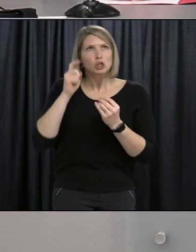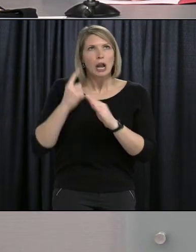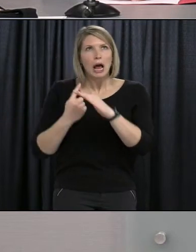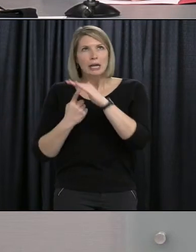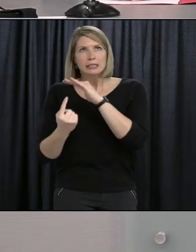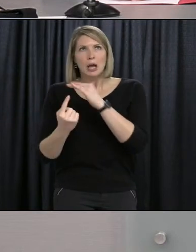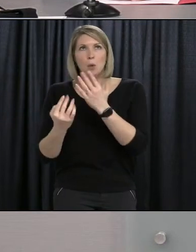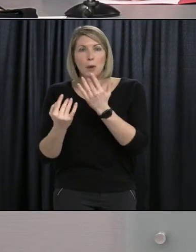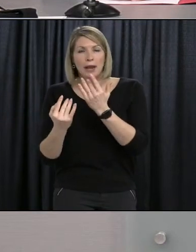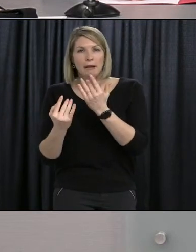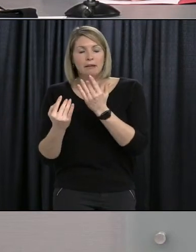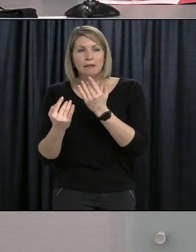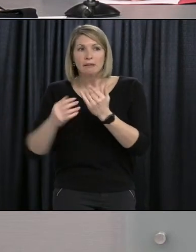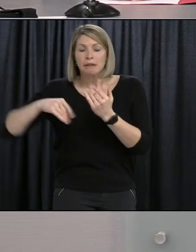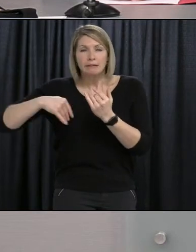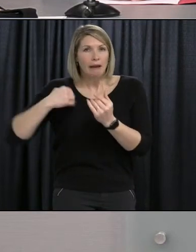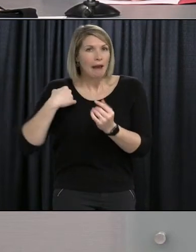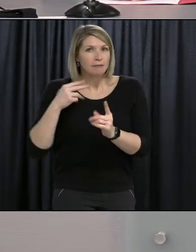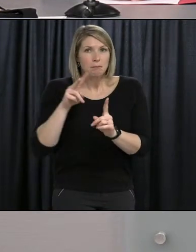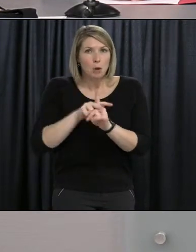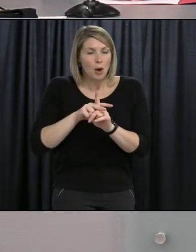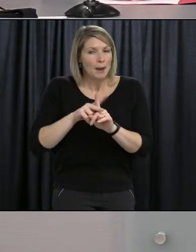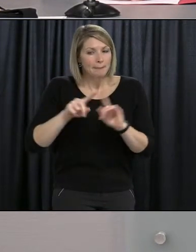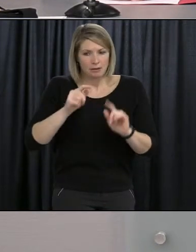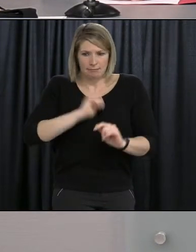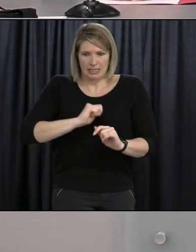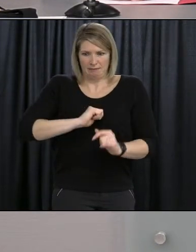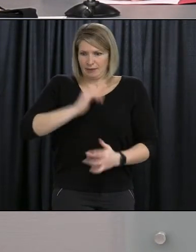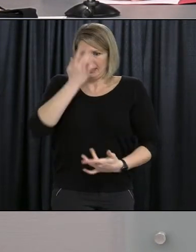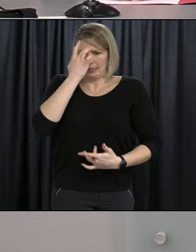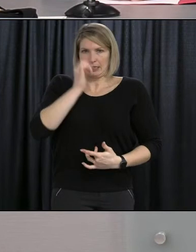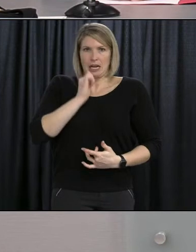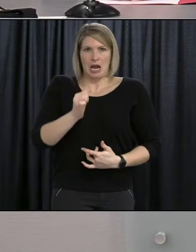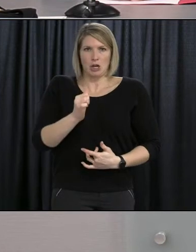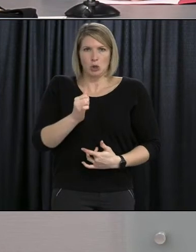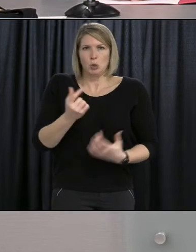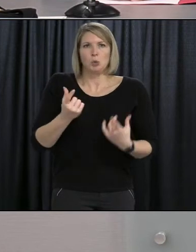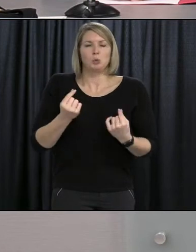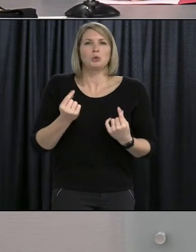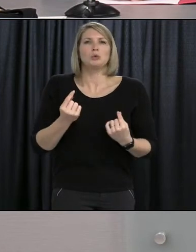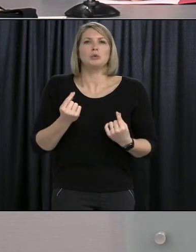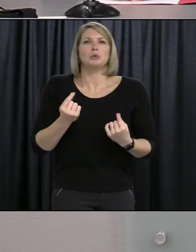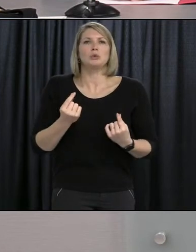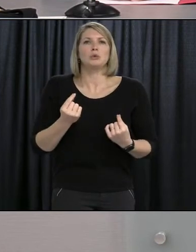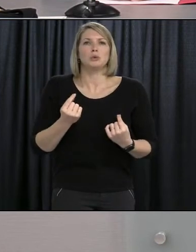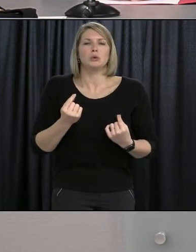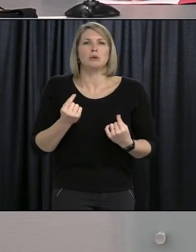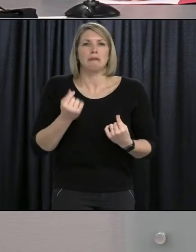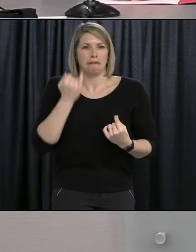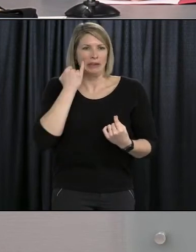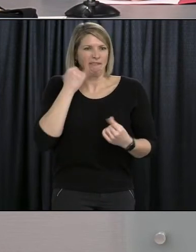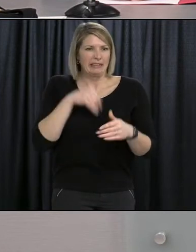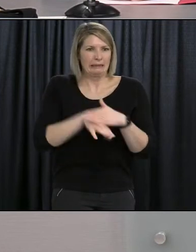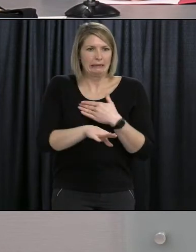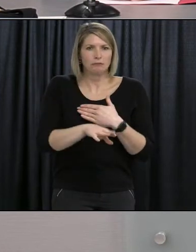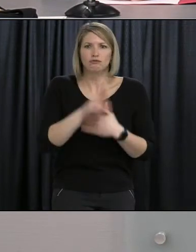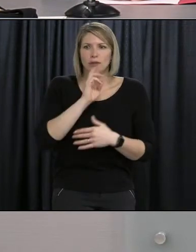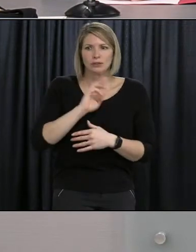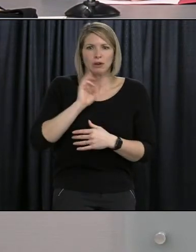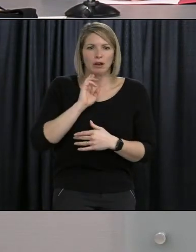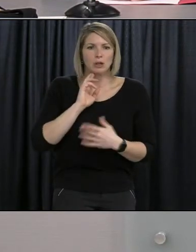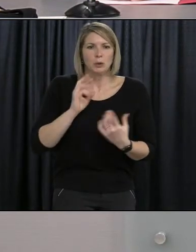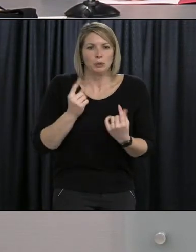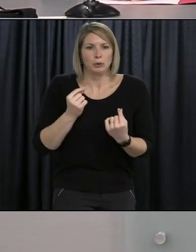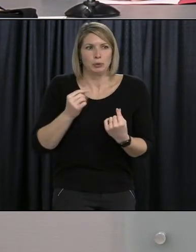that, even if they don't have any significant symptoms and they're not aware of any contact at that business that with someone who is